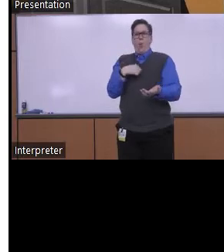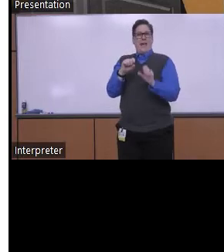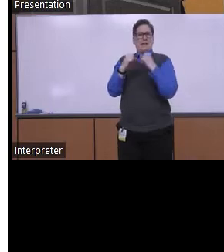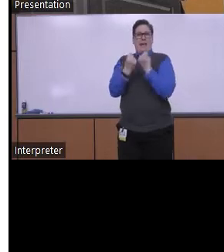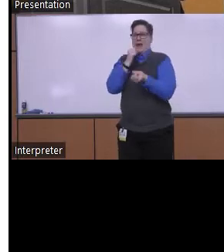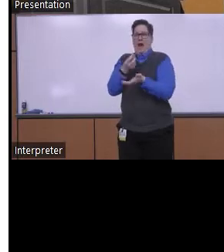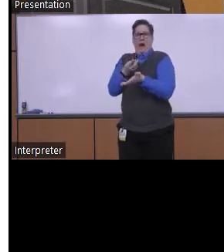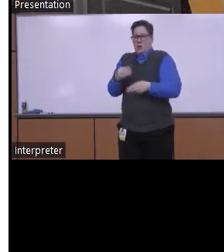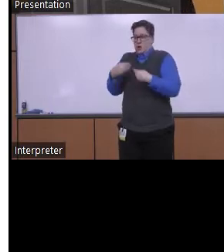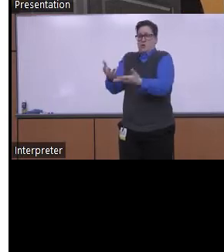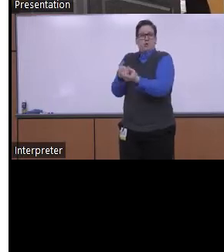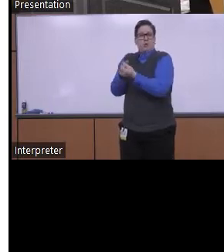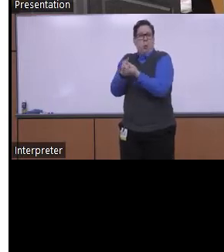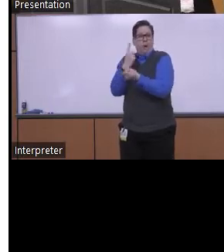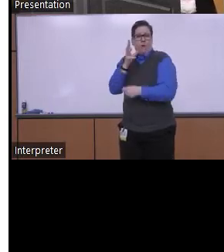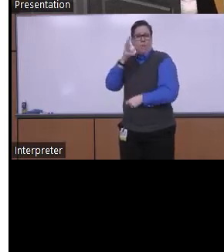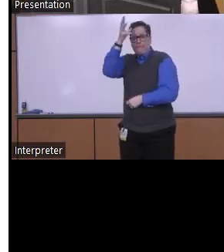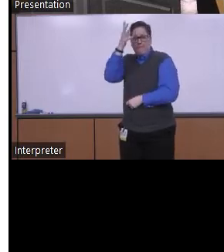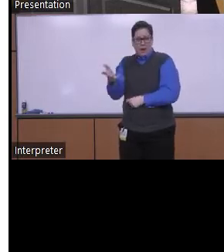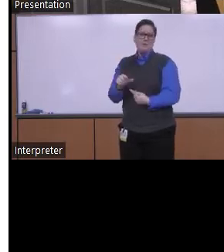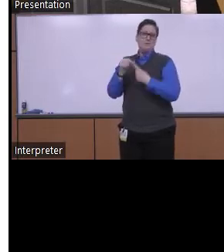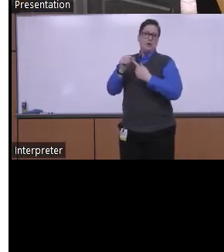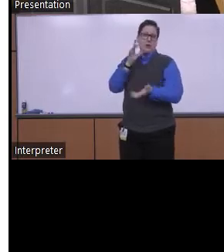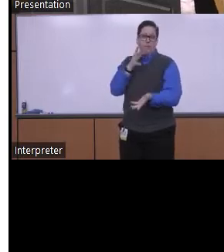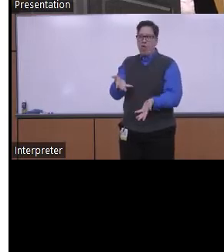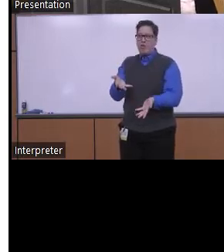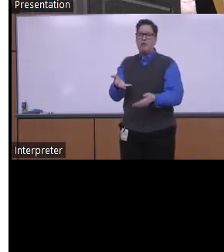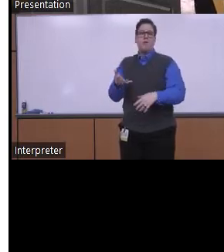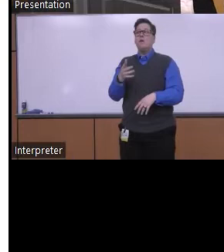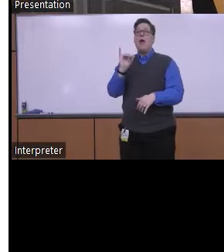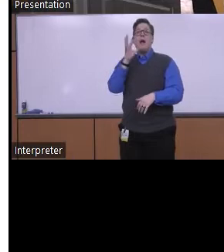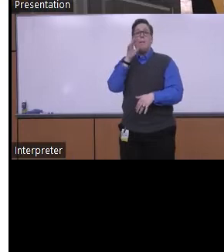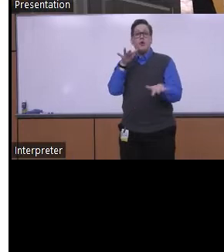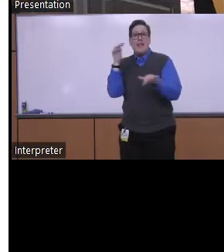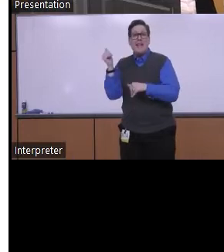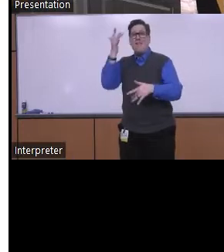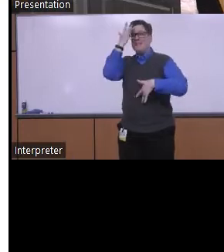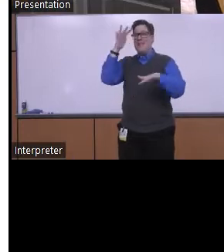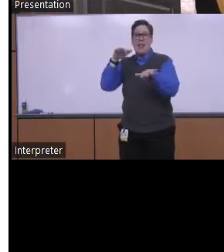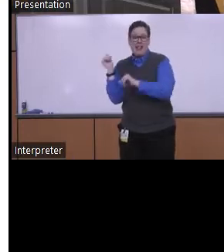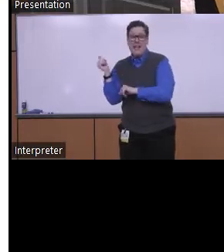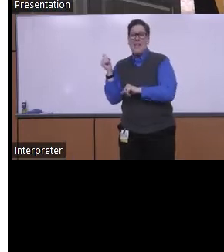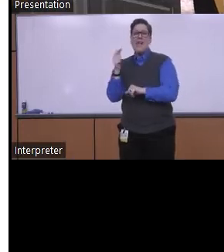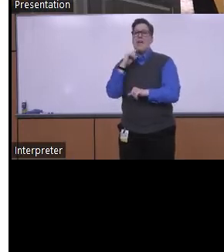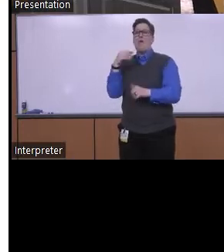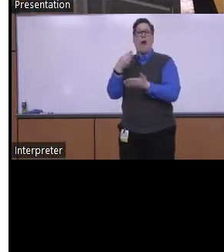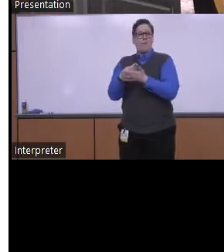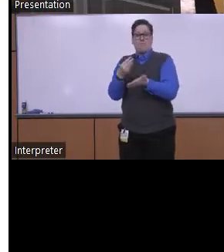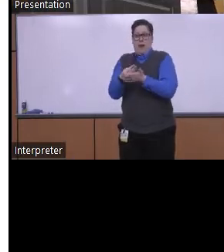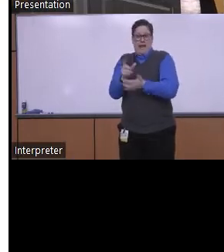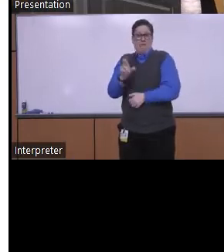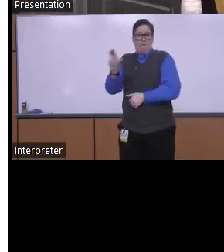any standards of support for parents, for mothers particularly, including maternity leave, sick leave, or subsidized high-quality